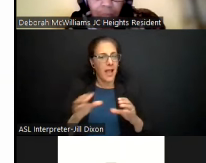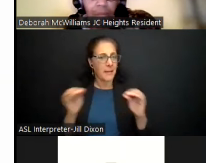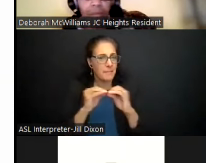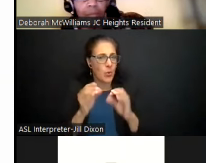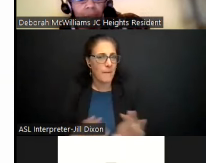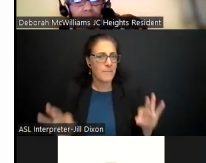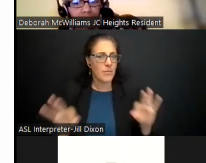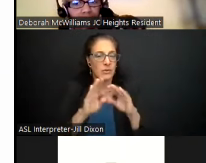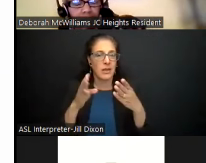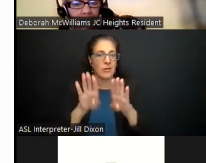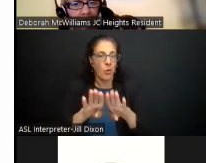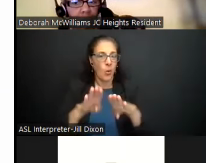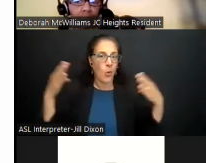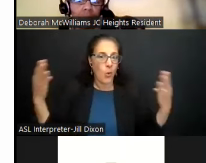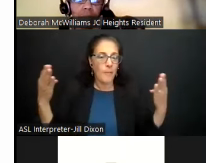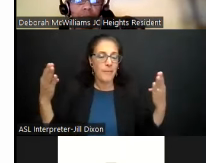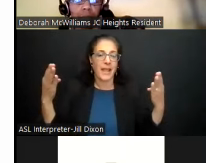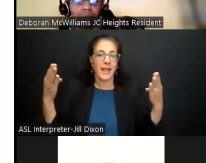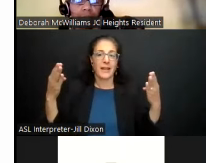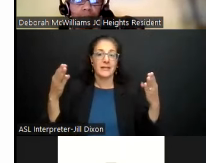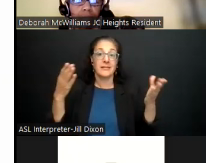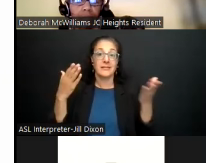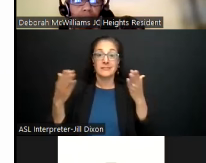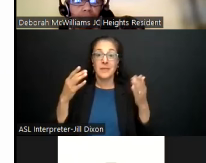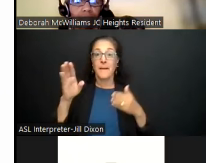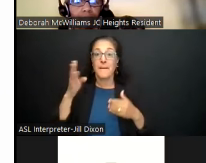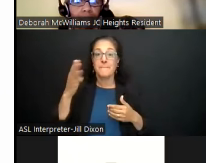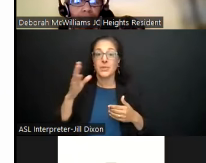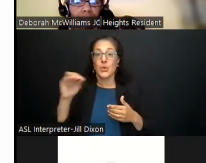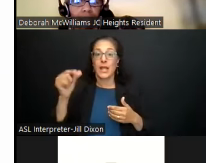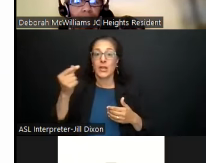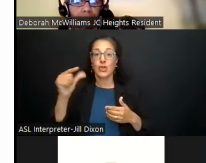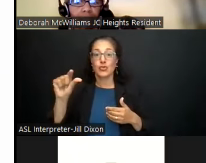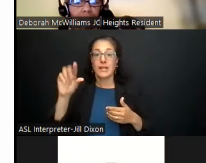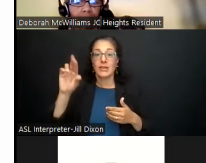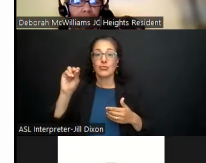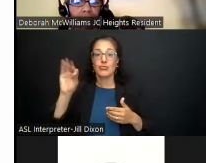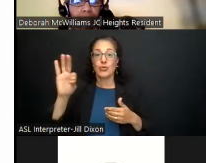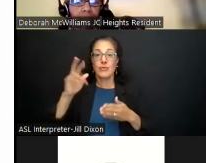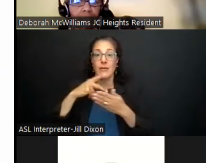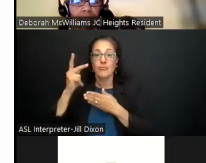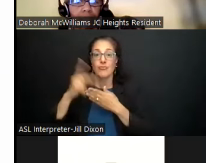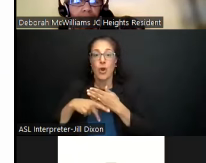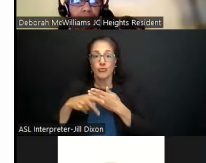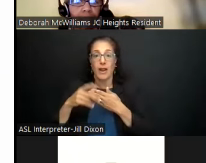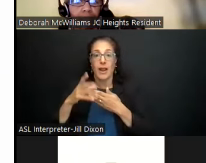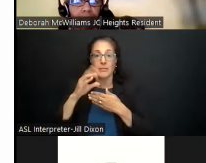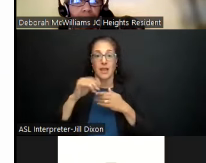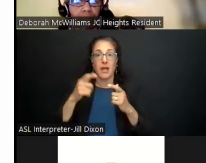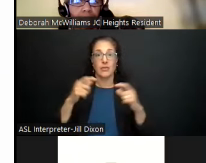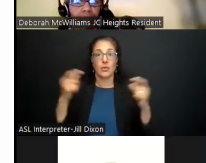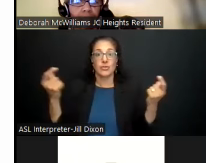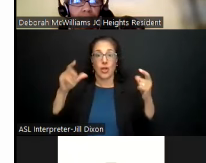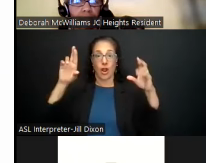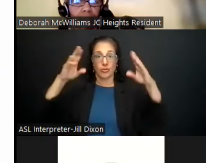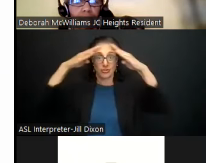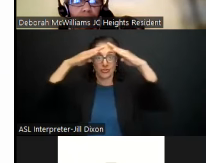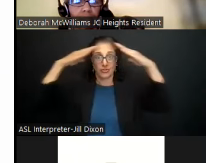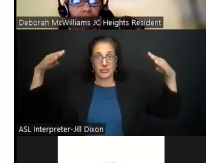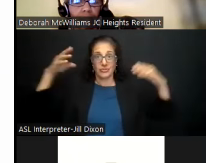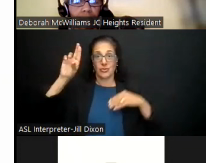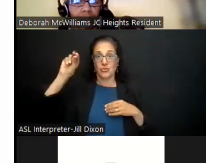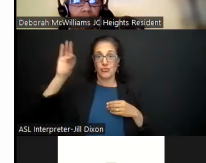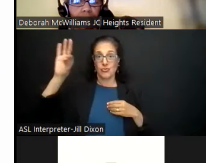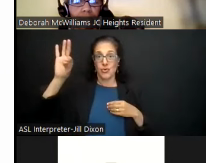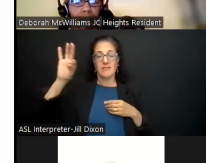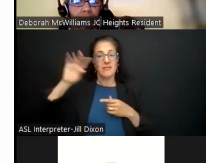the possibility of green and blue roof programs on these larger roofs, particularly in the